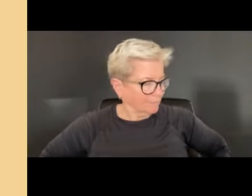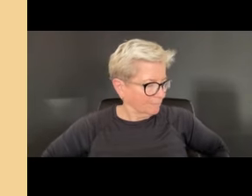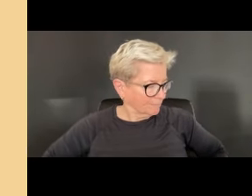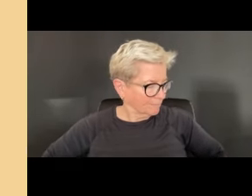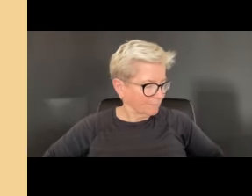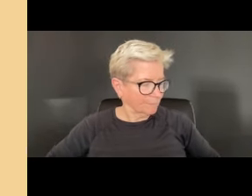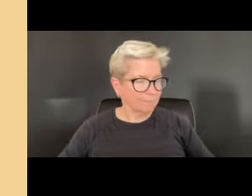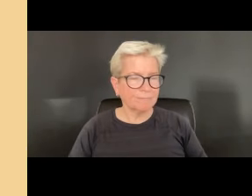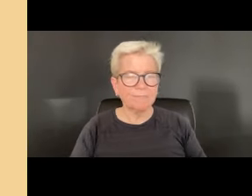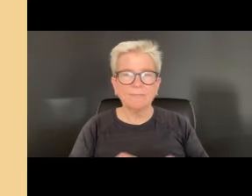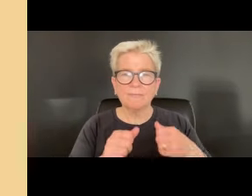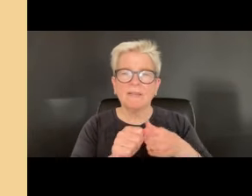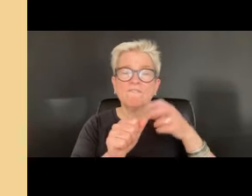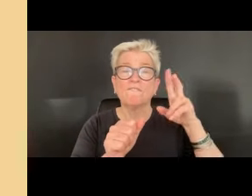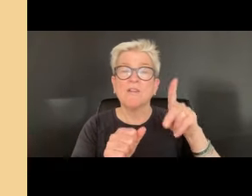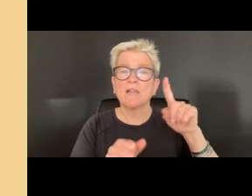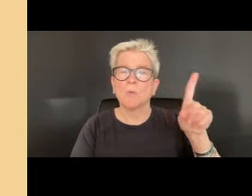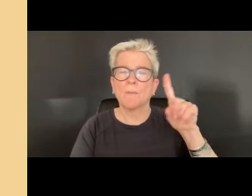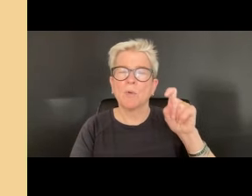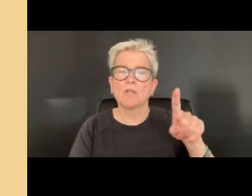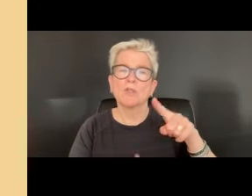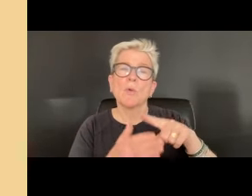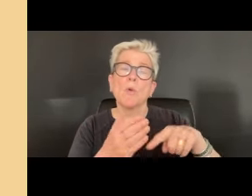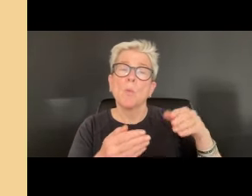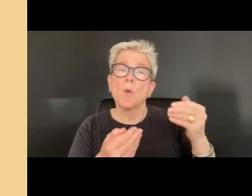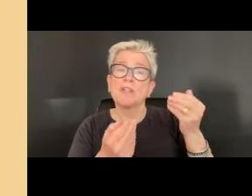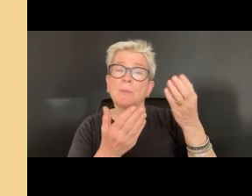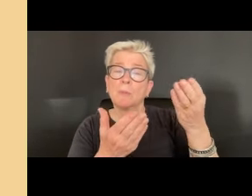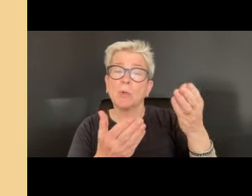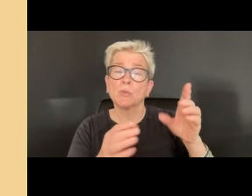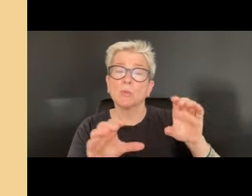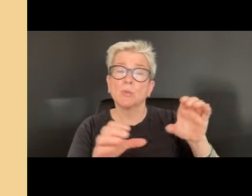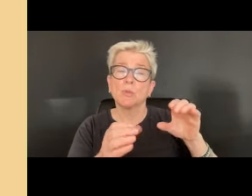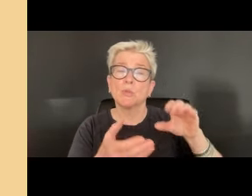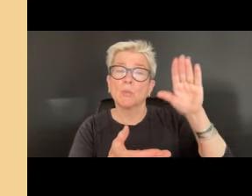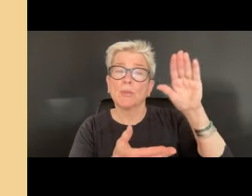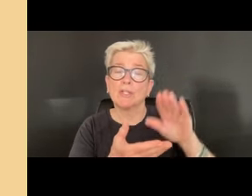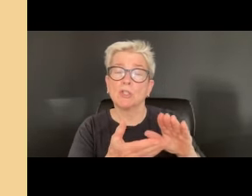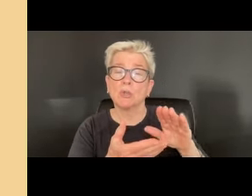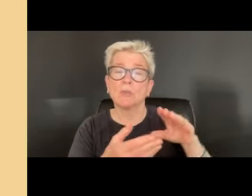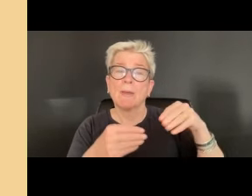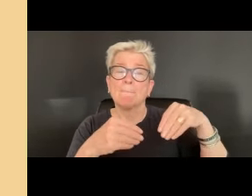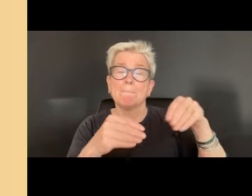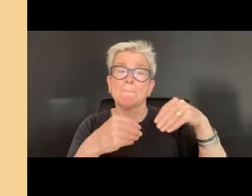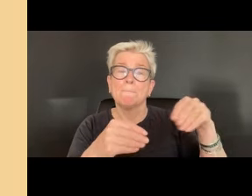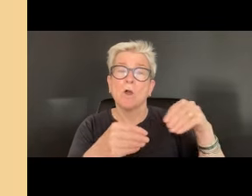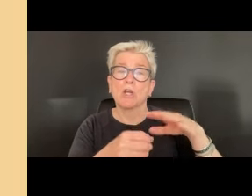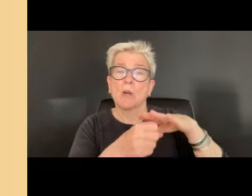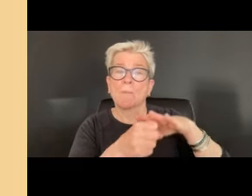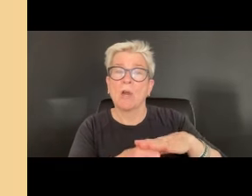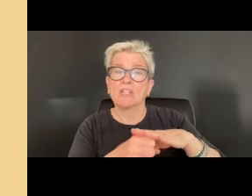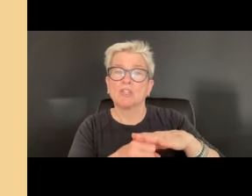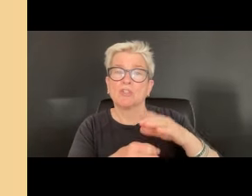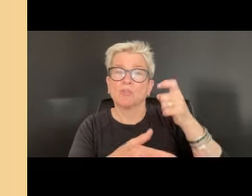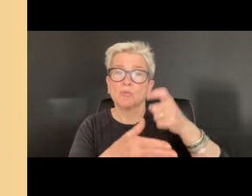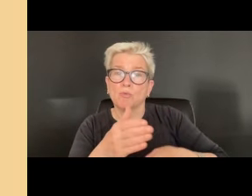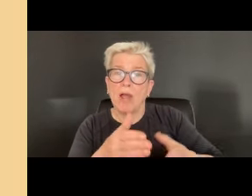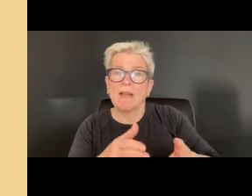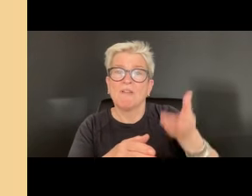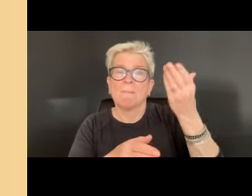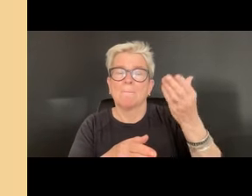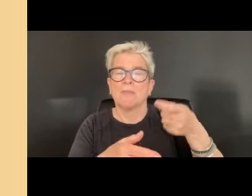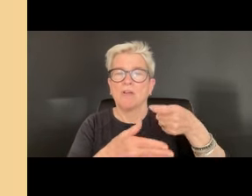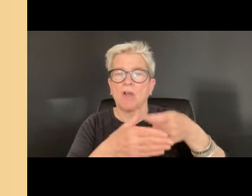There's a kind of follow-up question. What are you proposing to reduce market pressures that drive up housing costs? I think this is kind of very